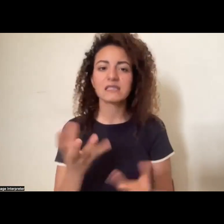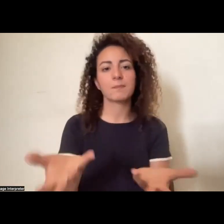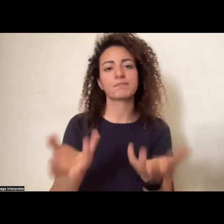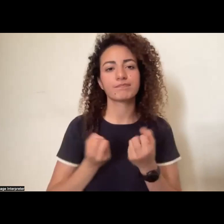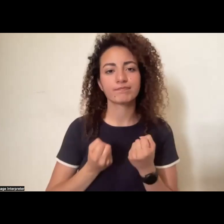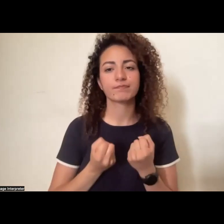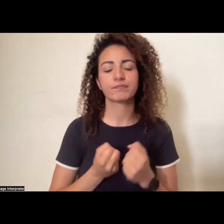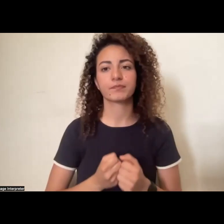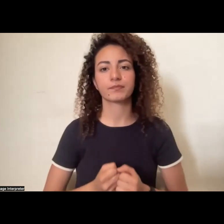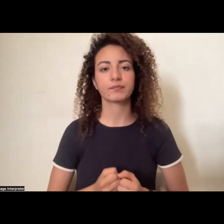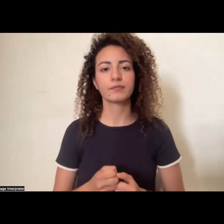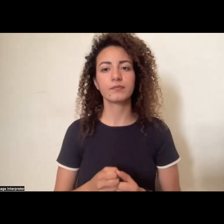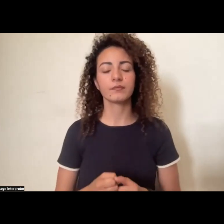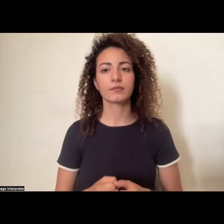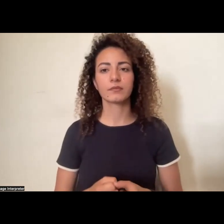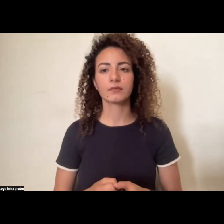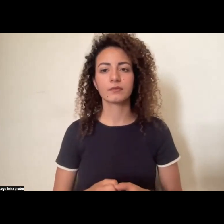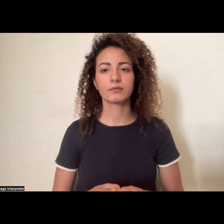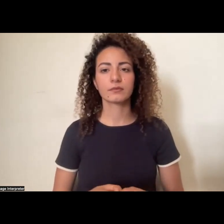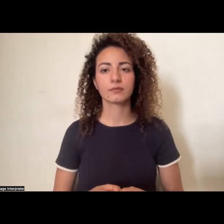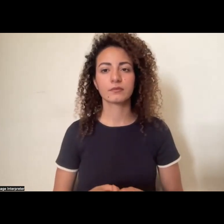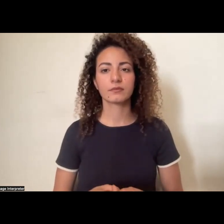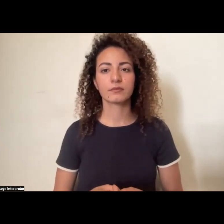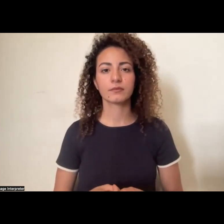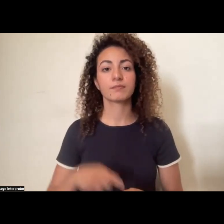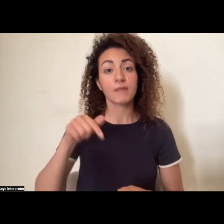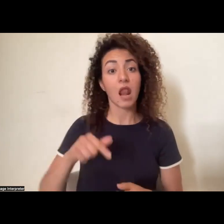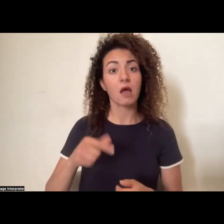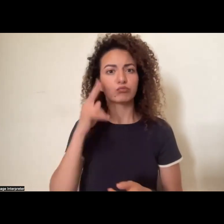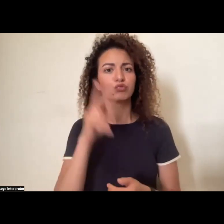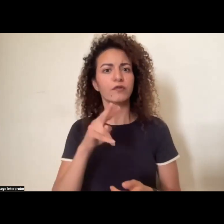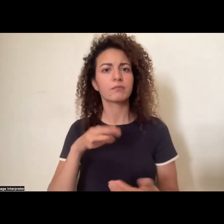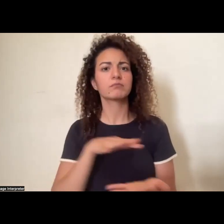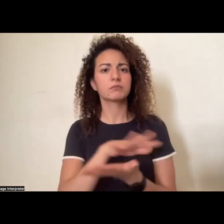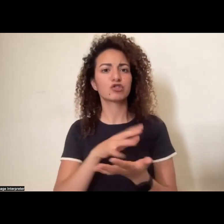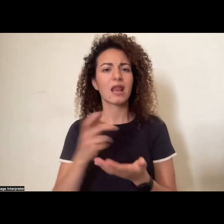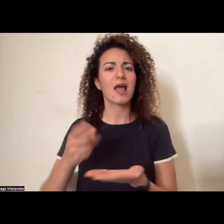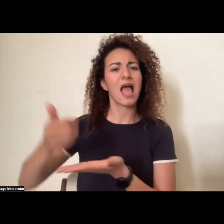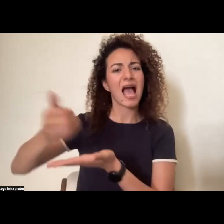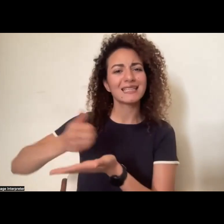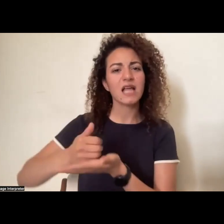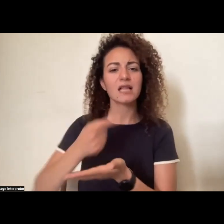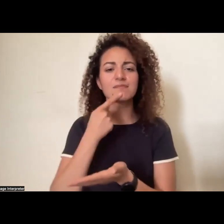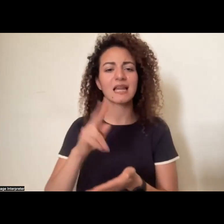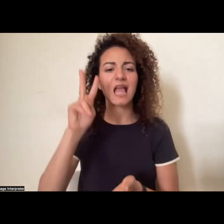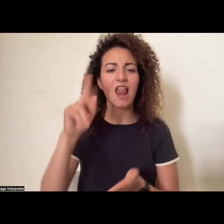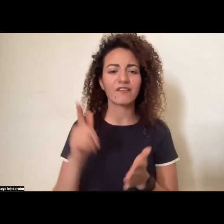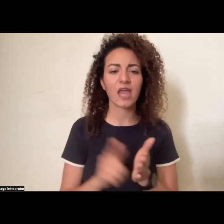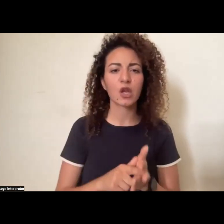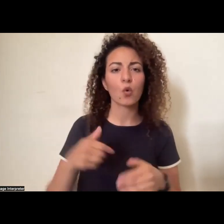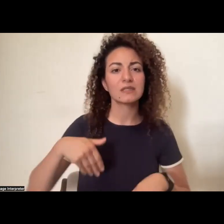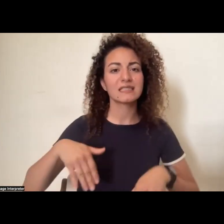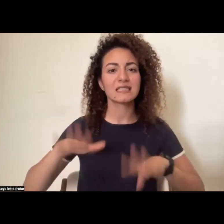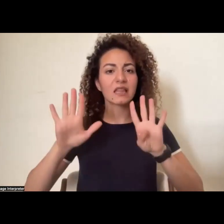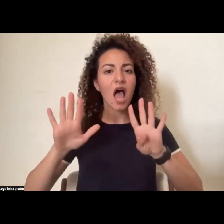their fundamental right to have this. Now, when the crisis came in 2019, even the National